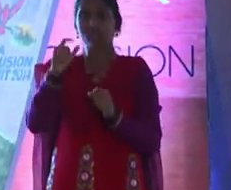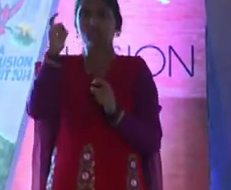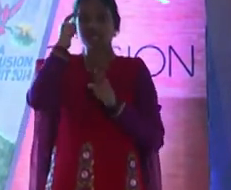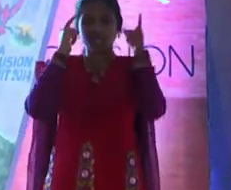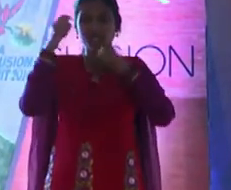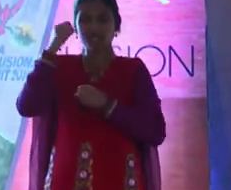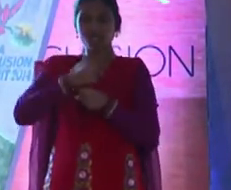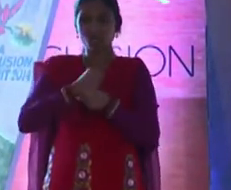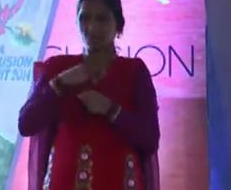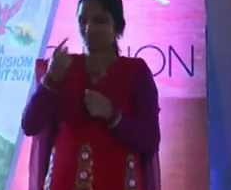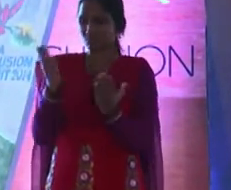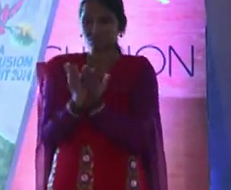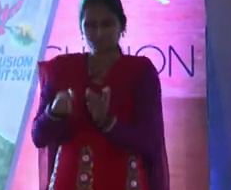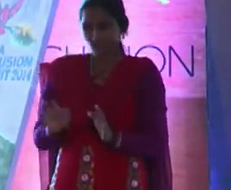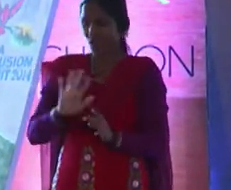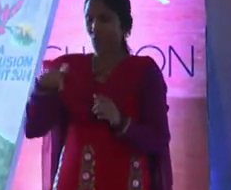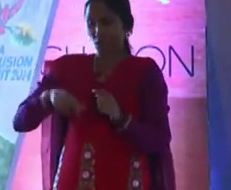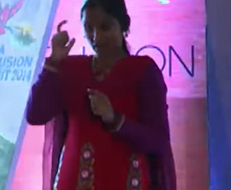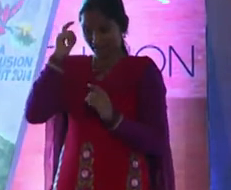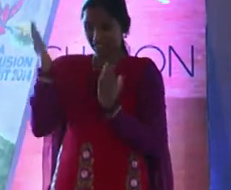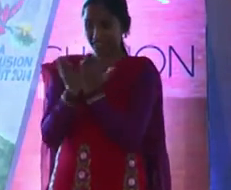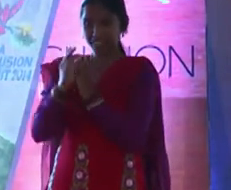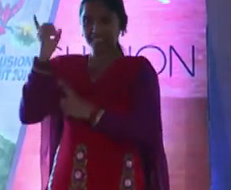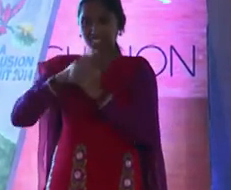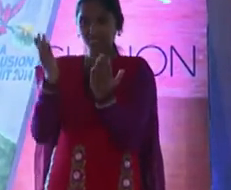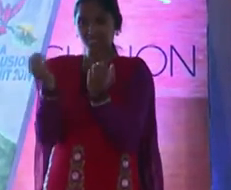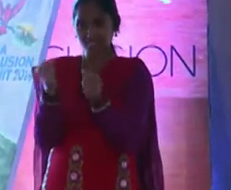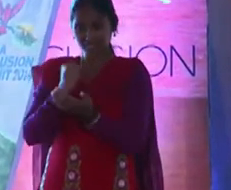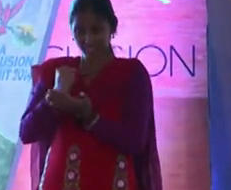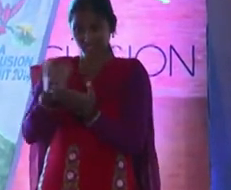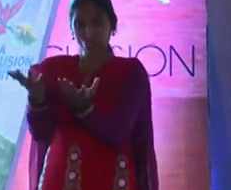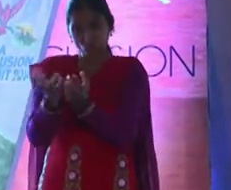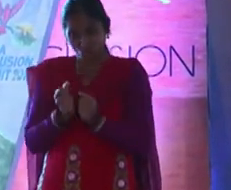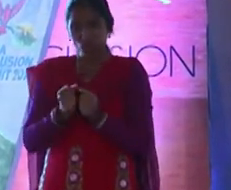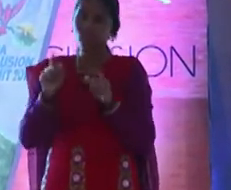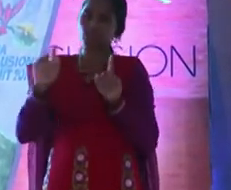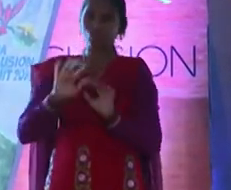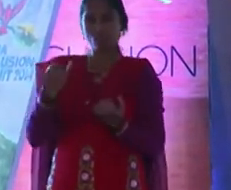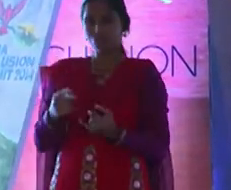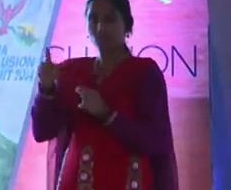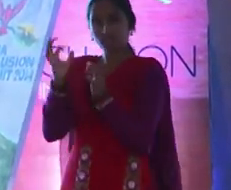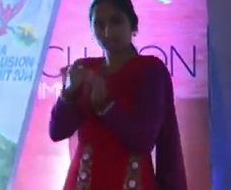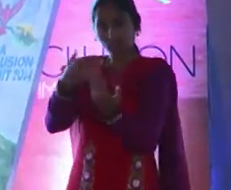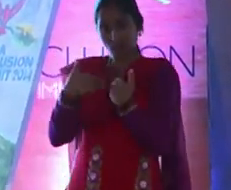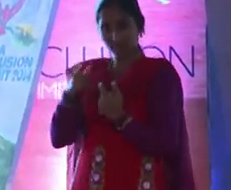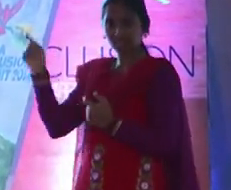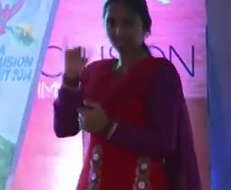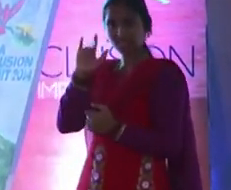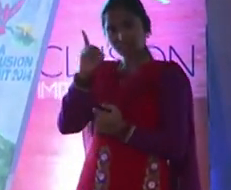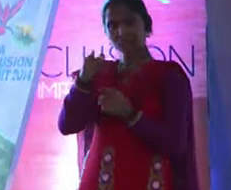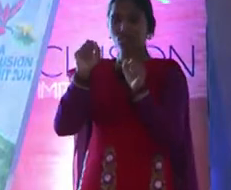because they will say that you have to get it countersigned and a lot of chakkar is there for getting it all on board. If